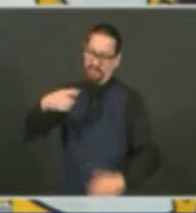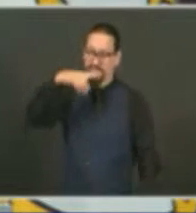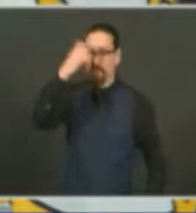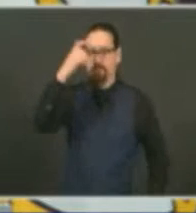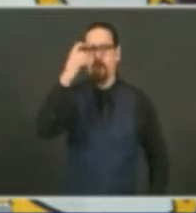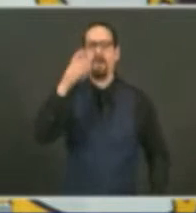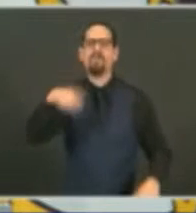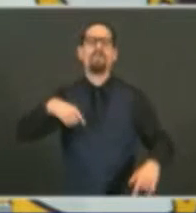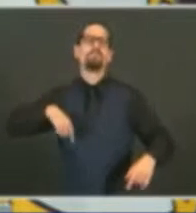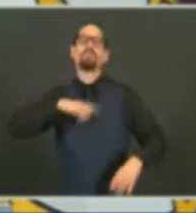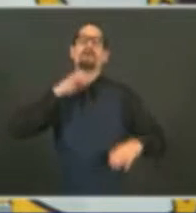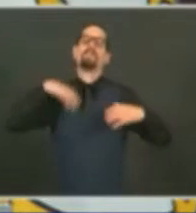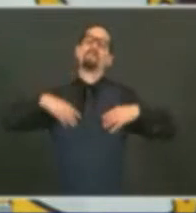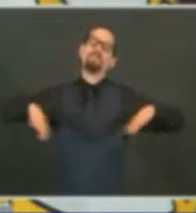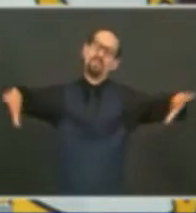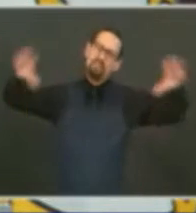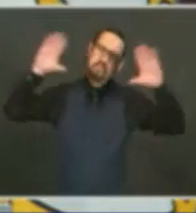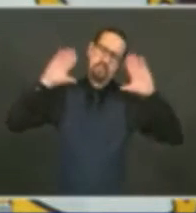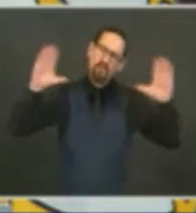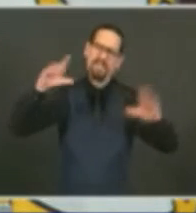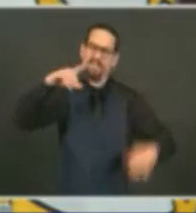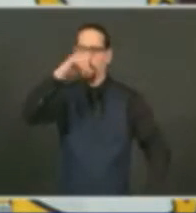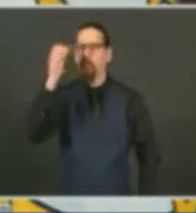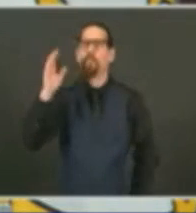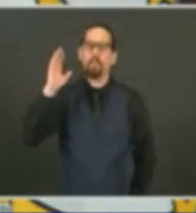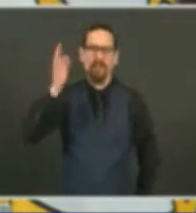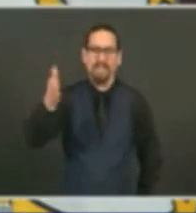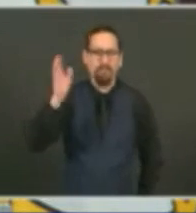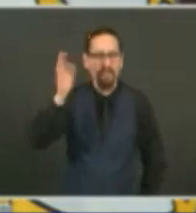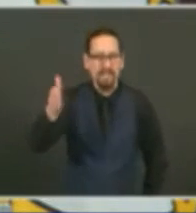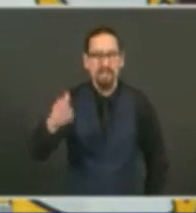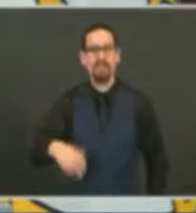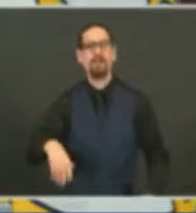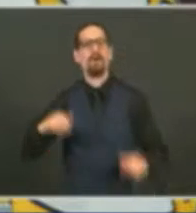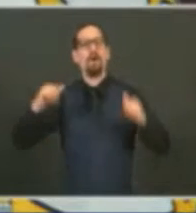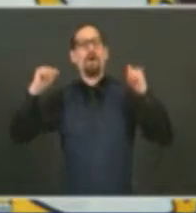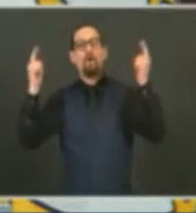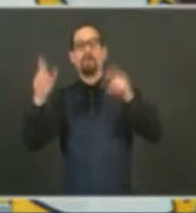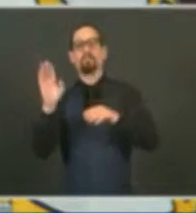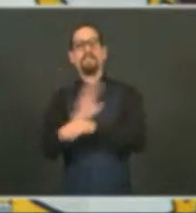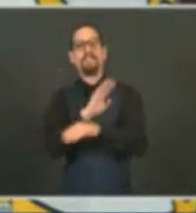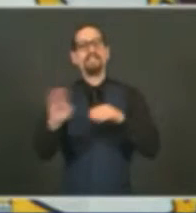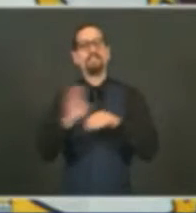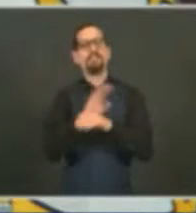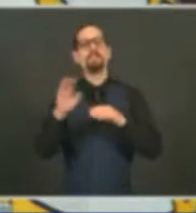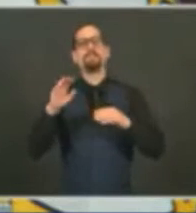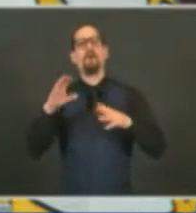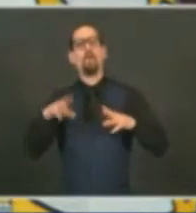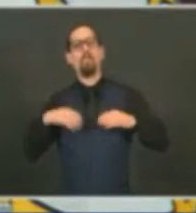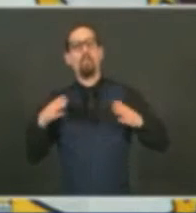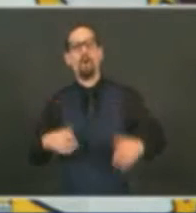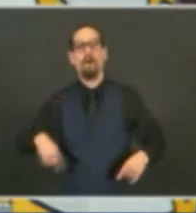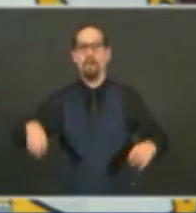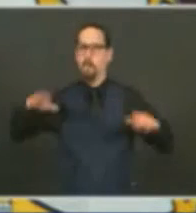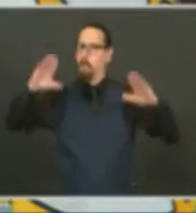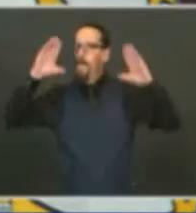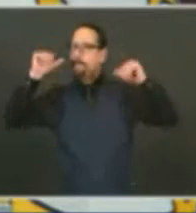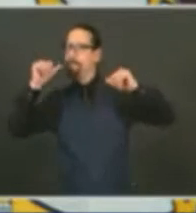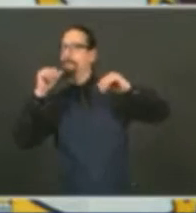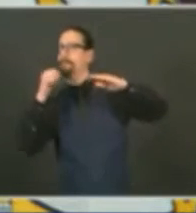summer. And as I said to business owners, I hope some of the regulations that we eased up